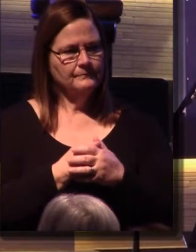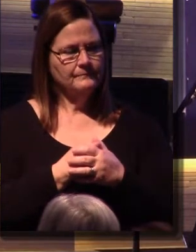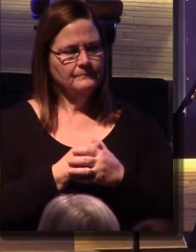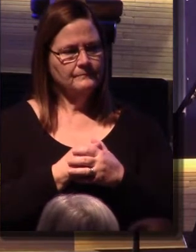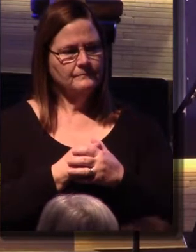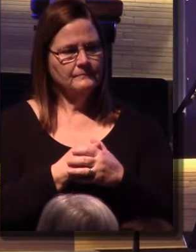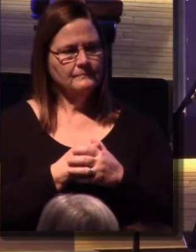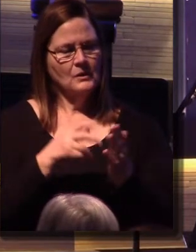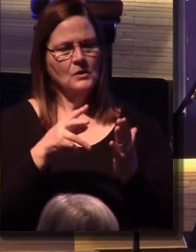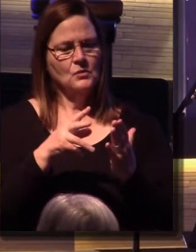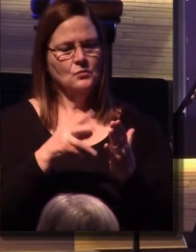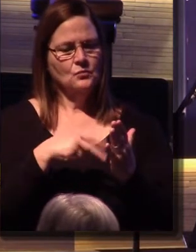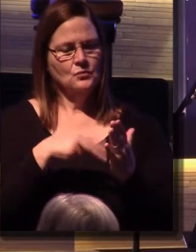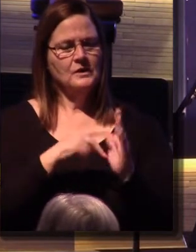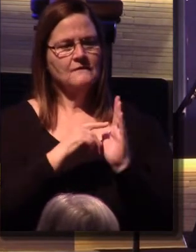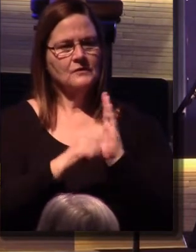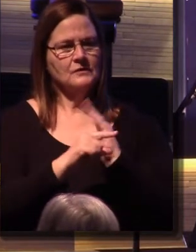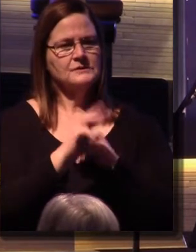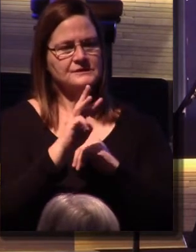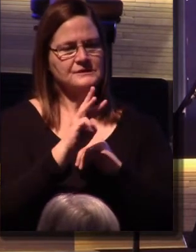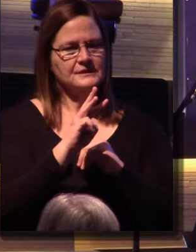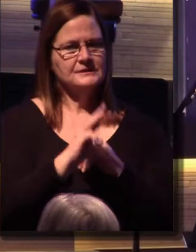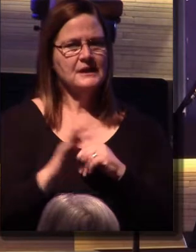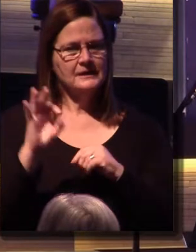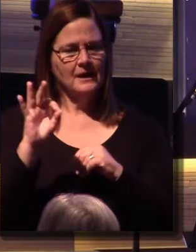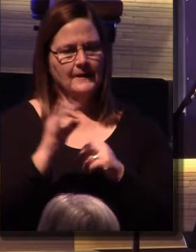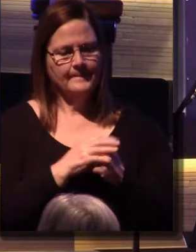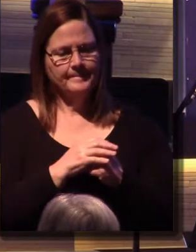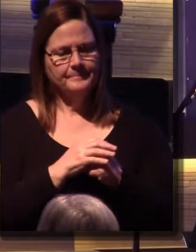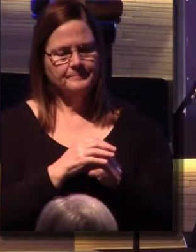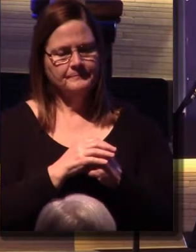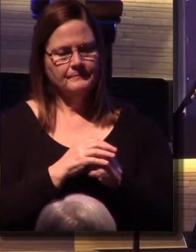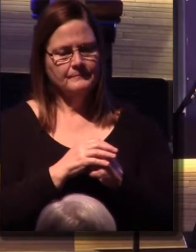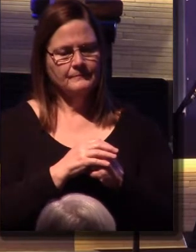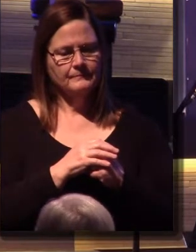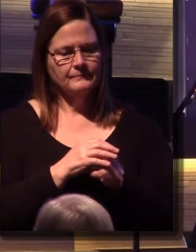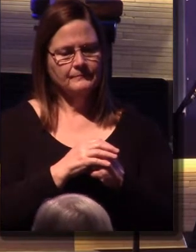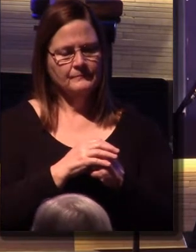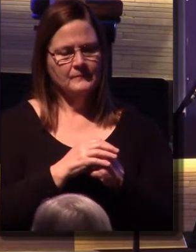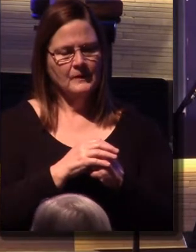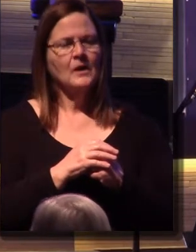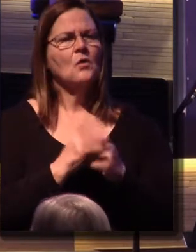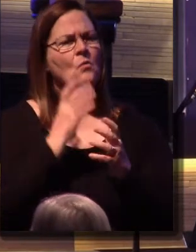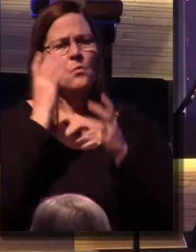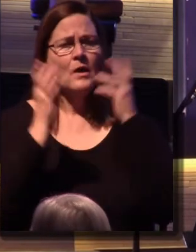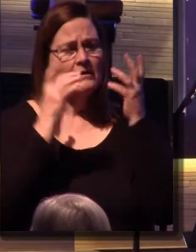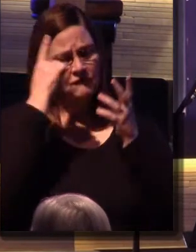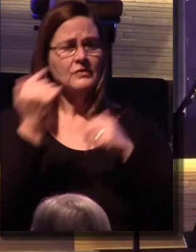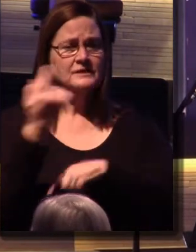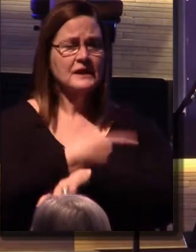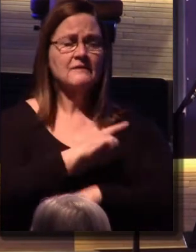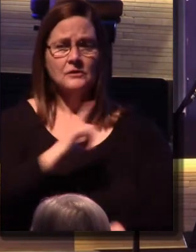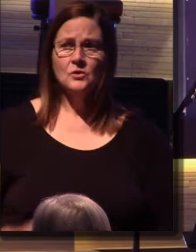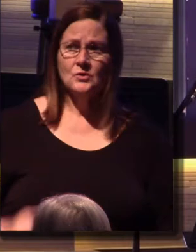judgment. Look with me, if you will, at verse 6 and 9. You see, it says, "Wail, for the